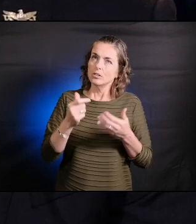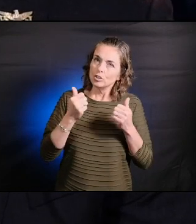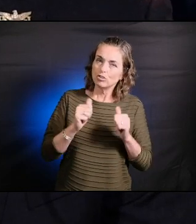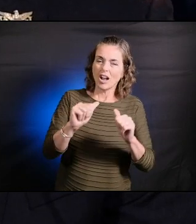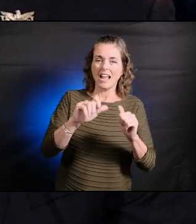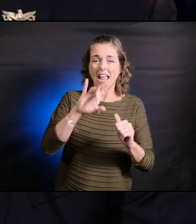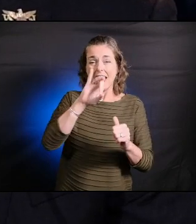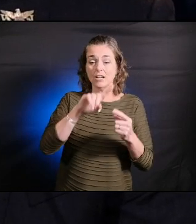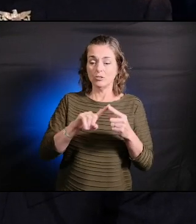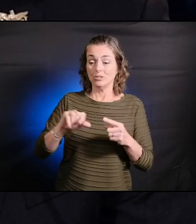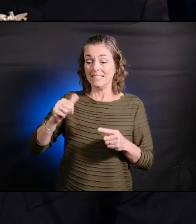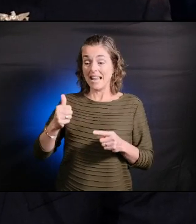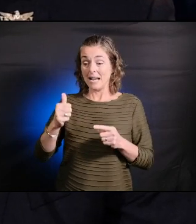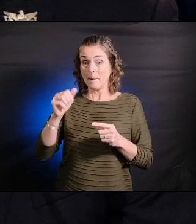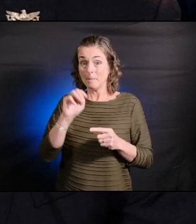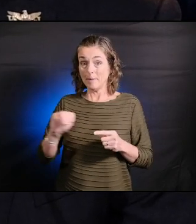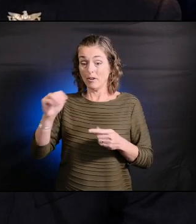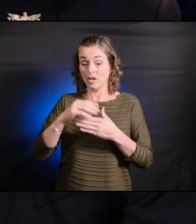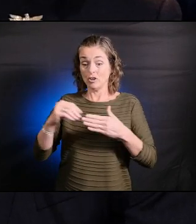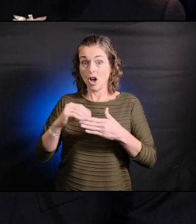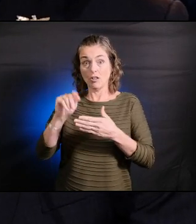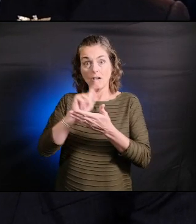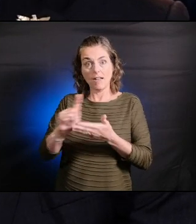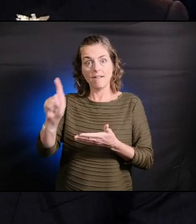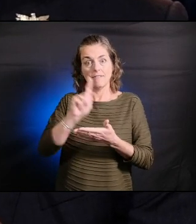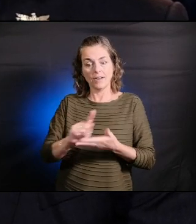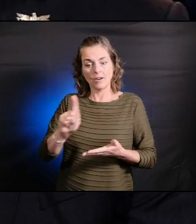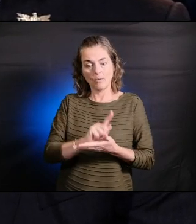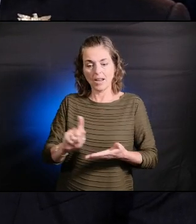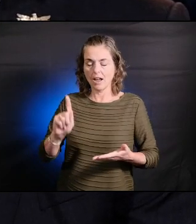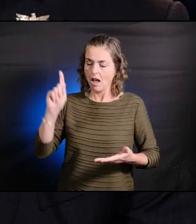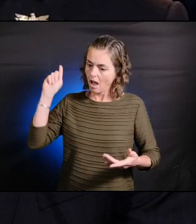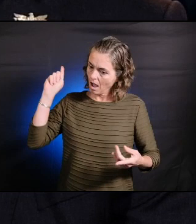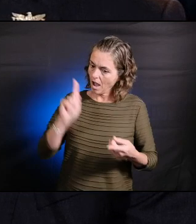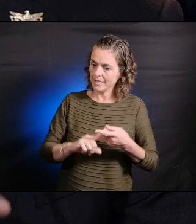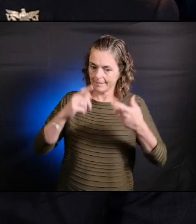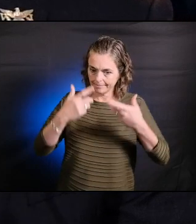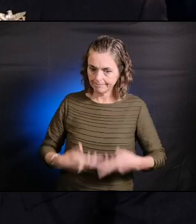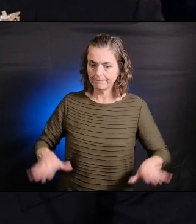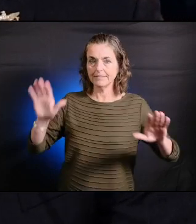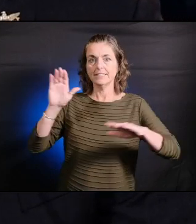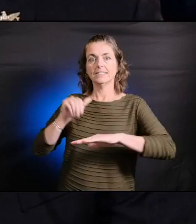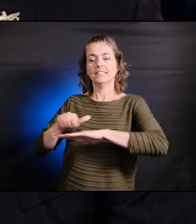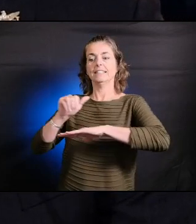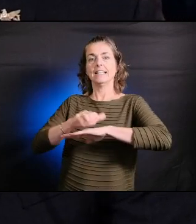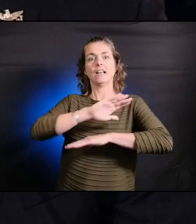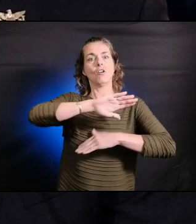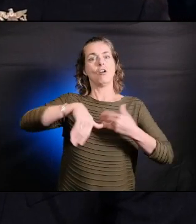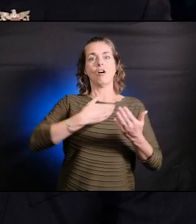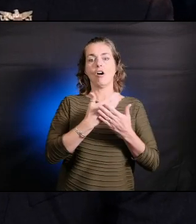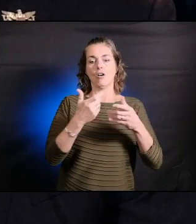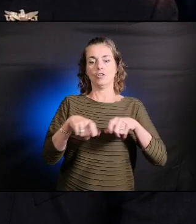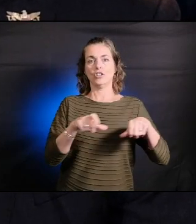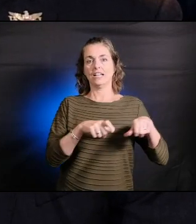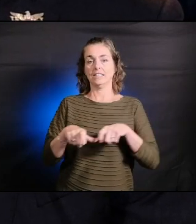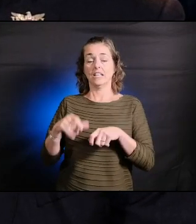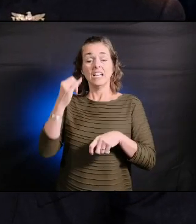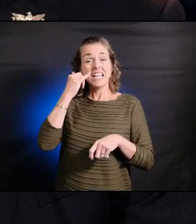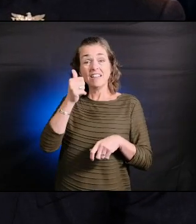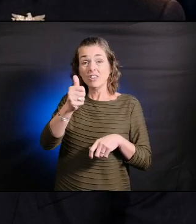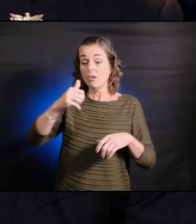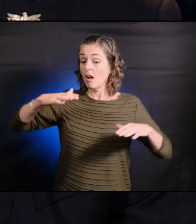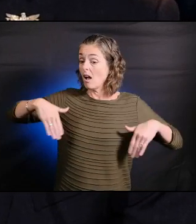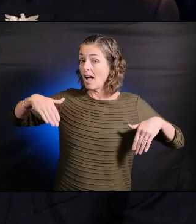$10 million every week until we have distributed all the checks. If you have not filed your 2018